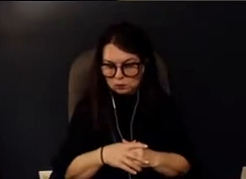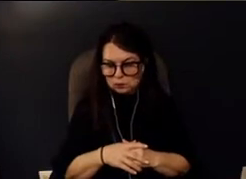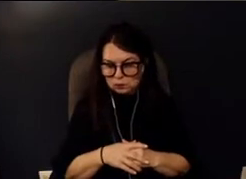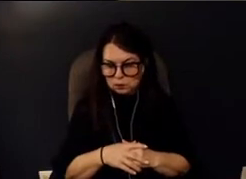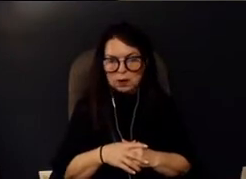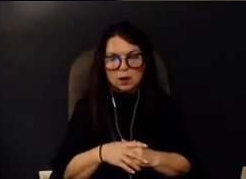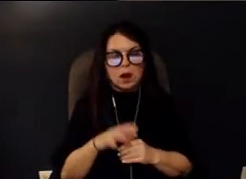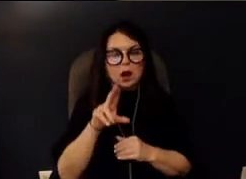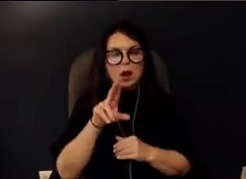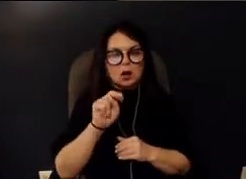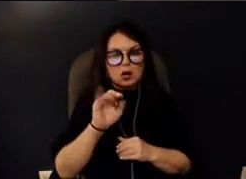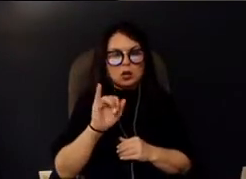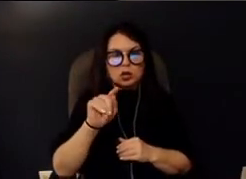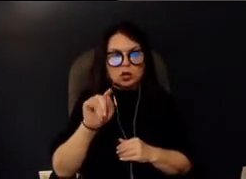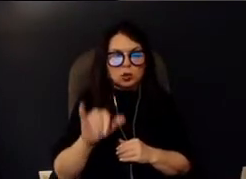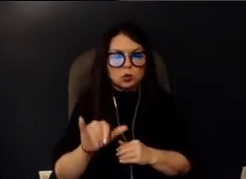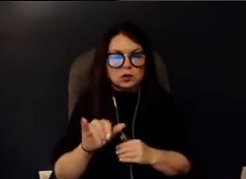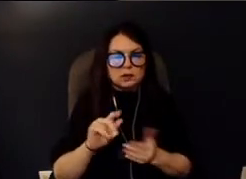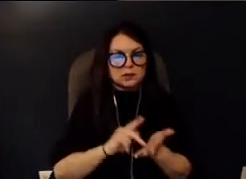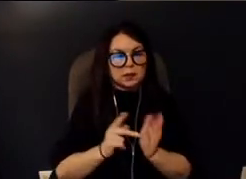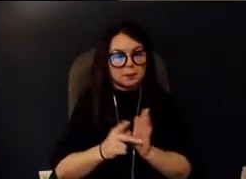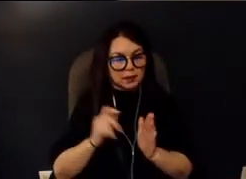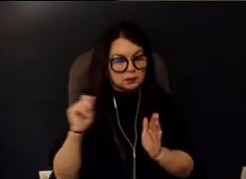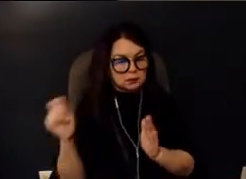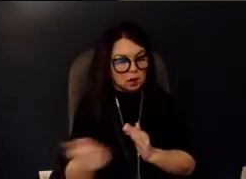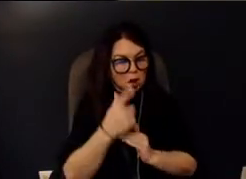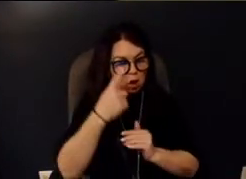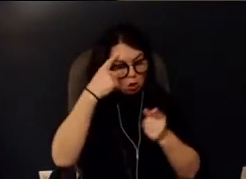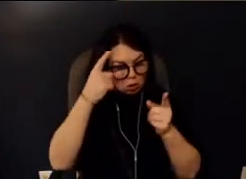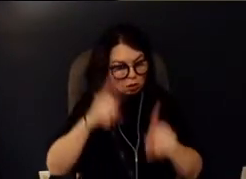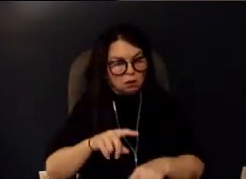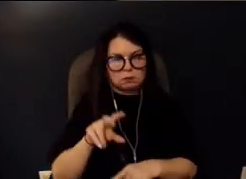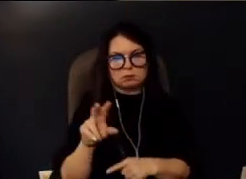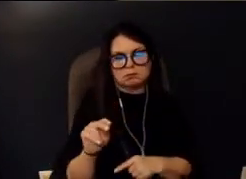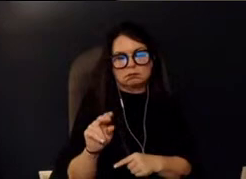to be unanimous. This body has been working together